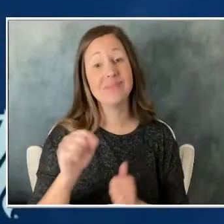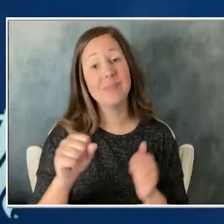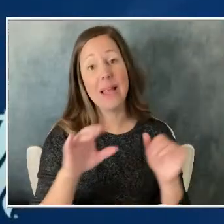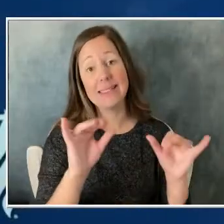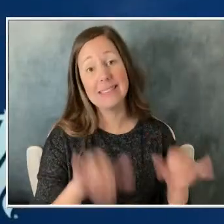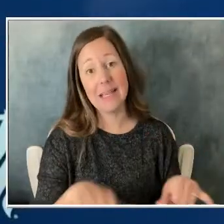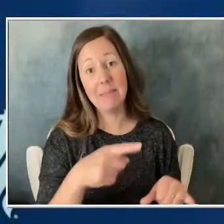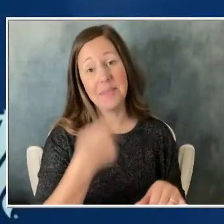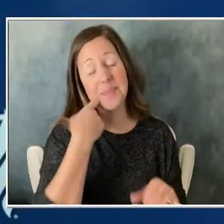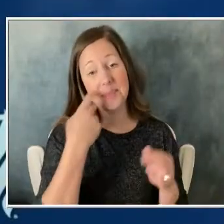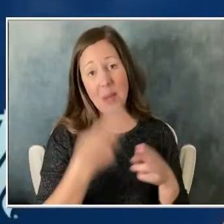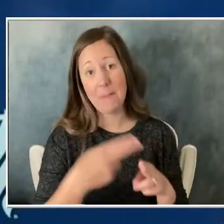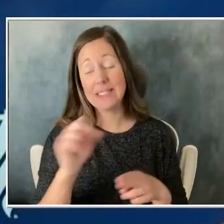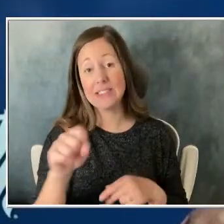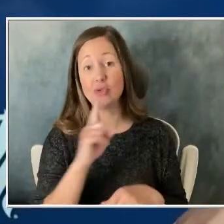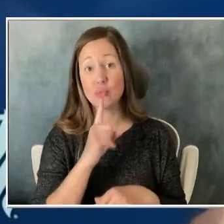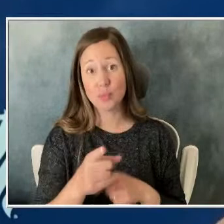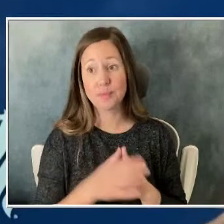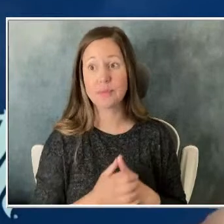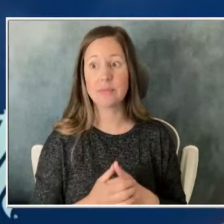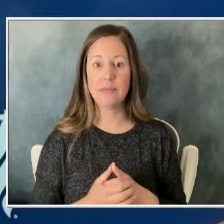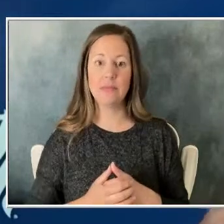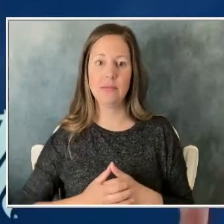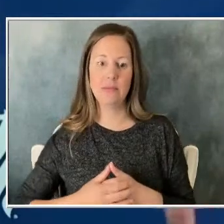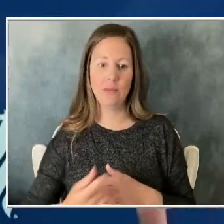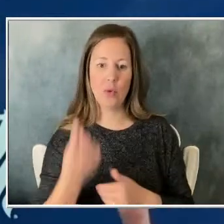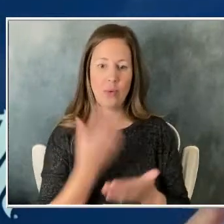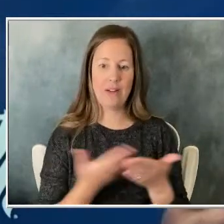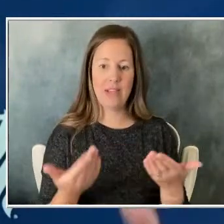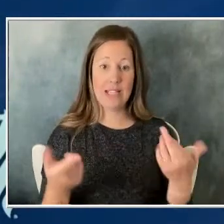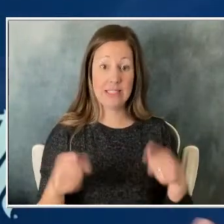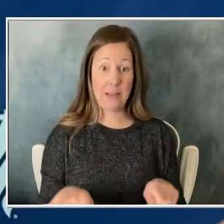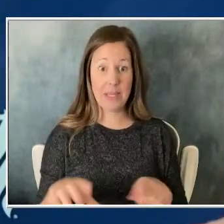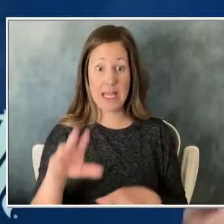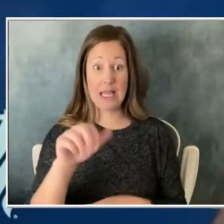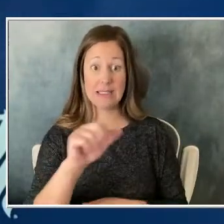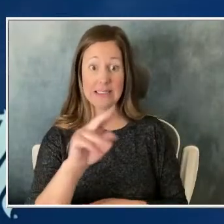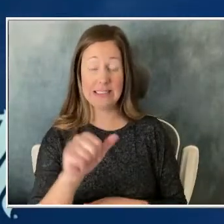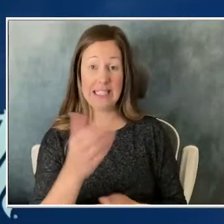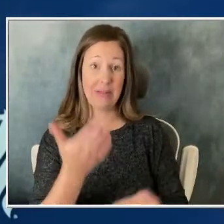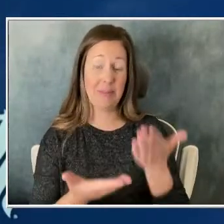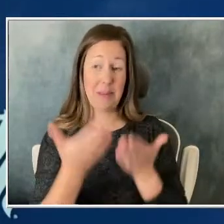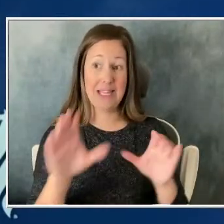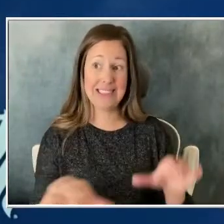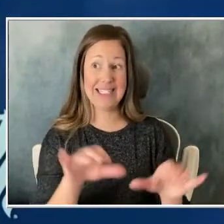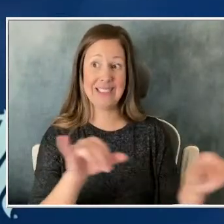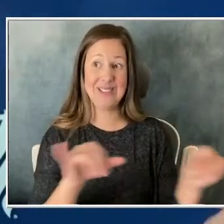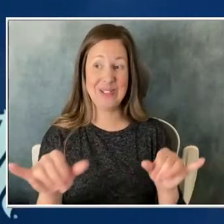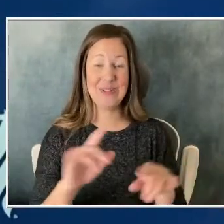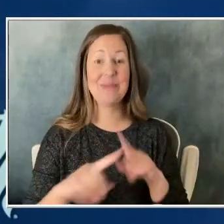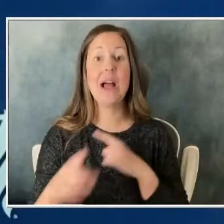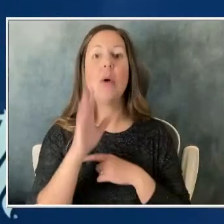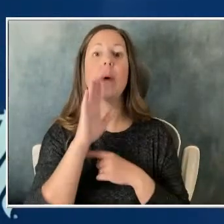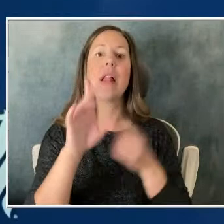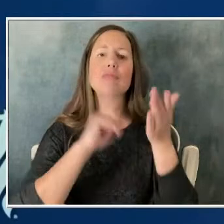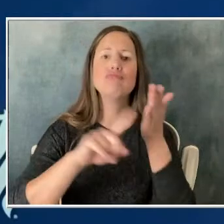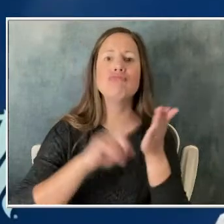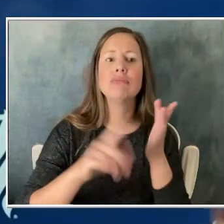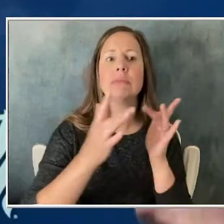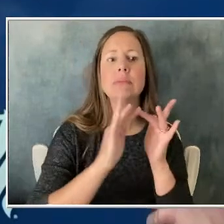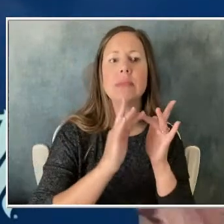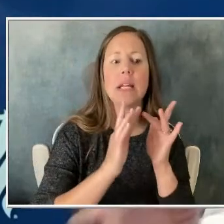that's absolutely true. I think one of the things that happens, and I think Anna probably did this like everyone else does, they go on the internet, right, and